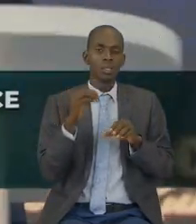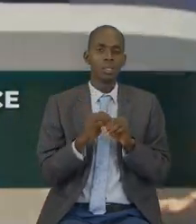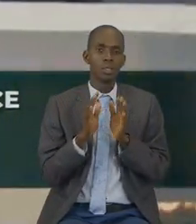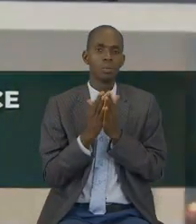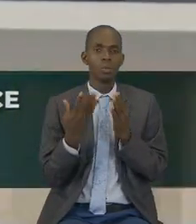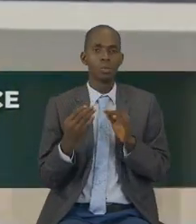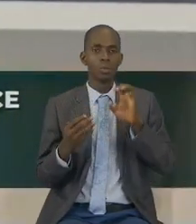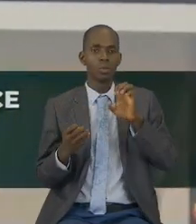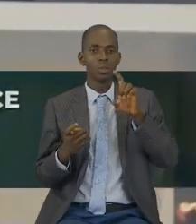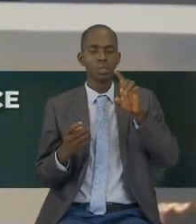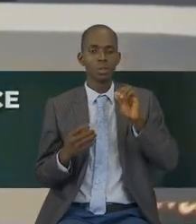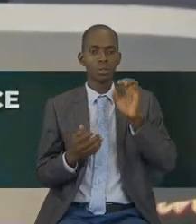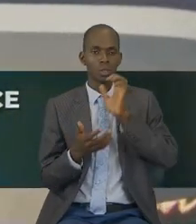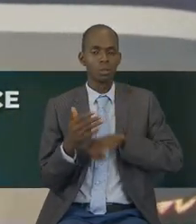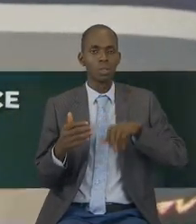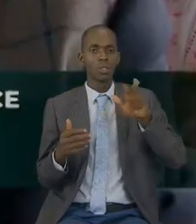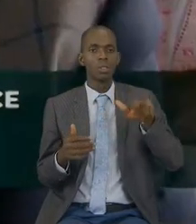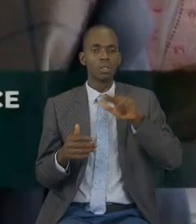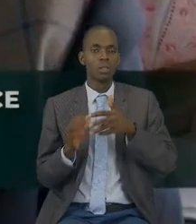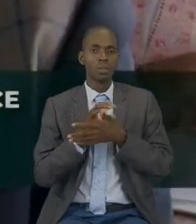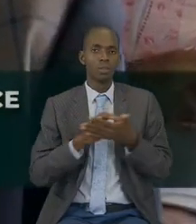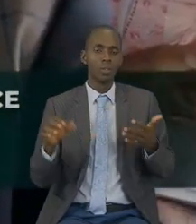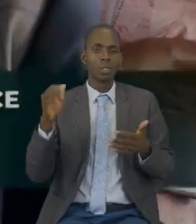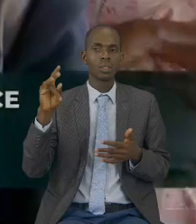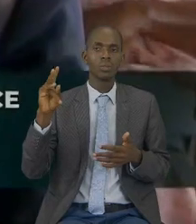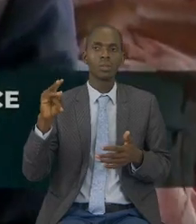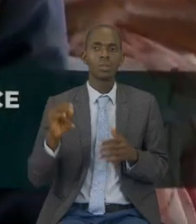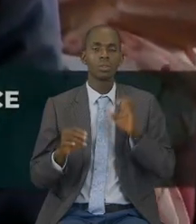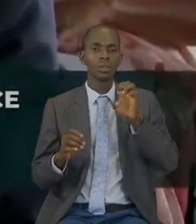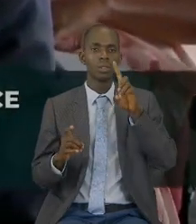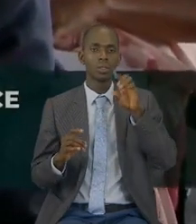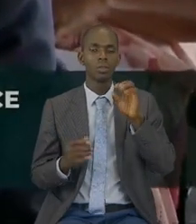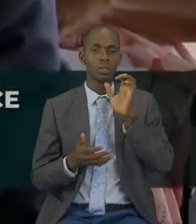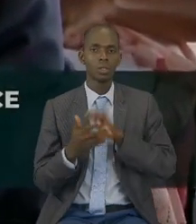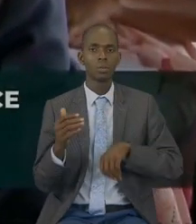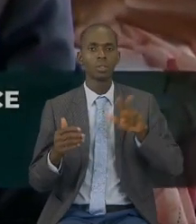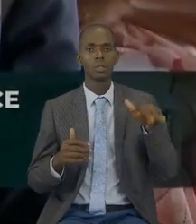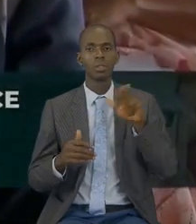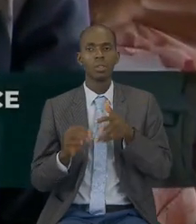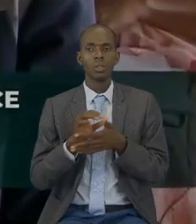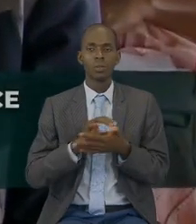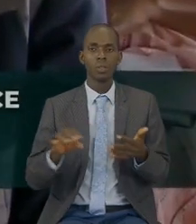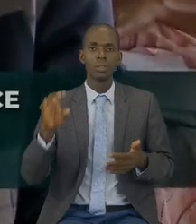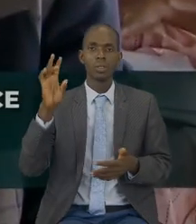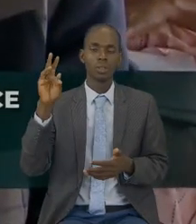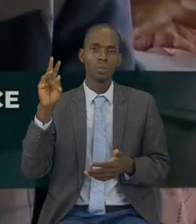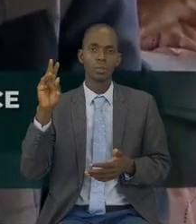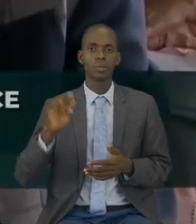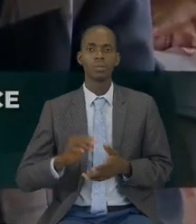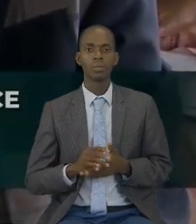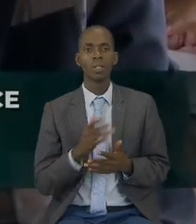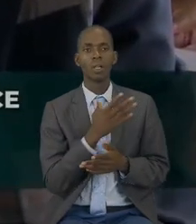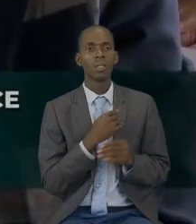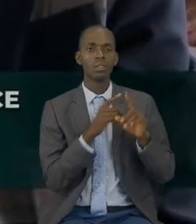chapter 33, and we're looking at verse 17. Exodus chapter 33, we're looking at verse 17. And the